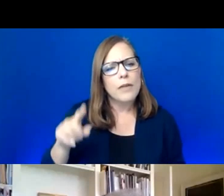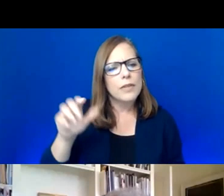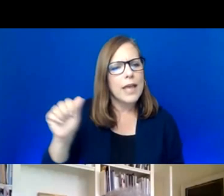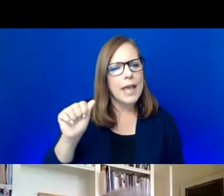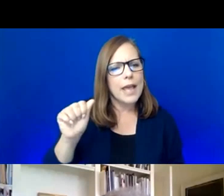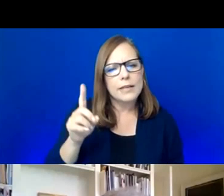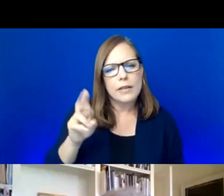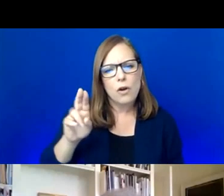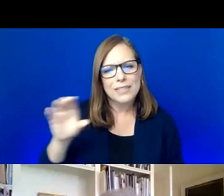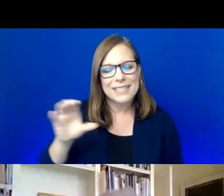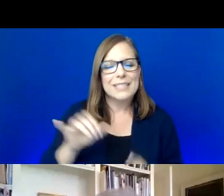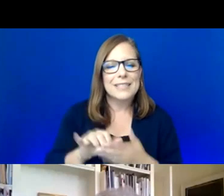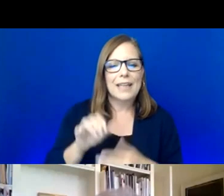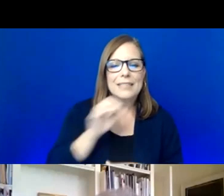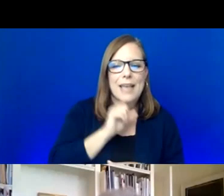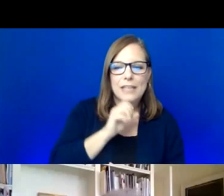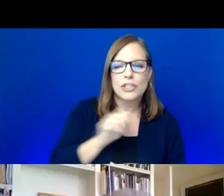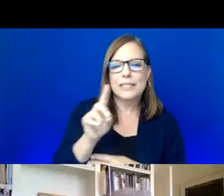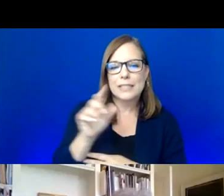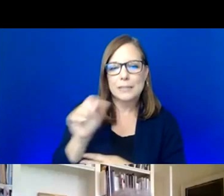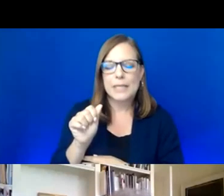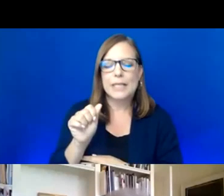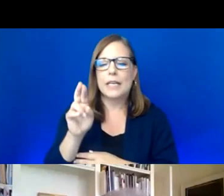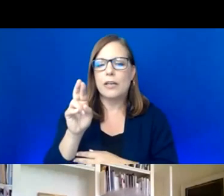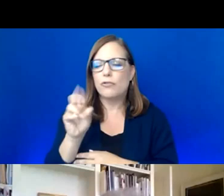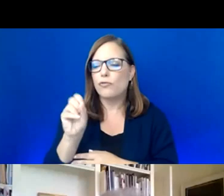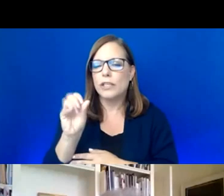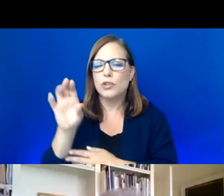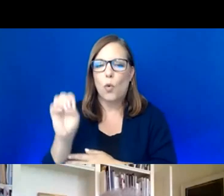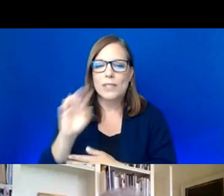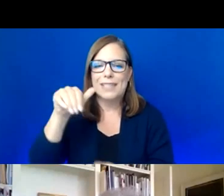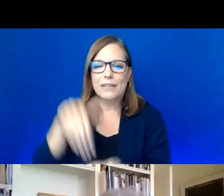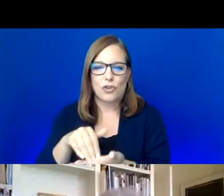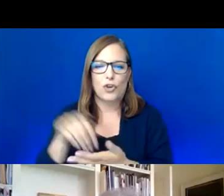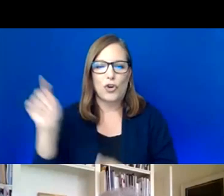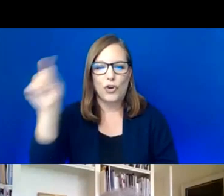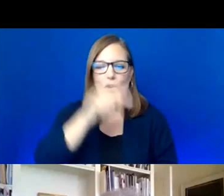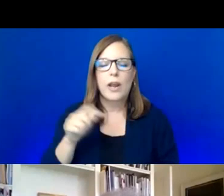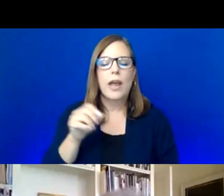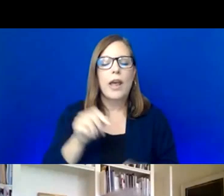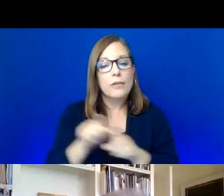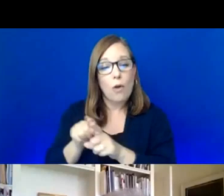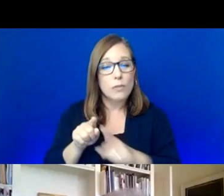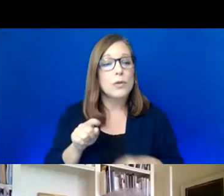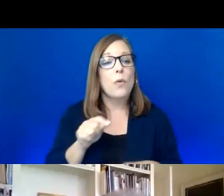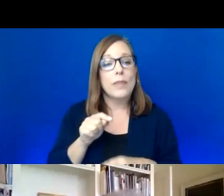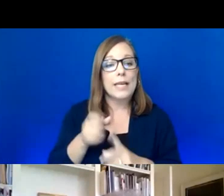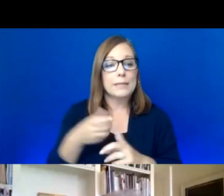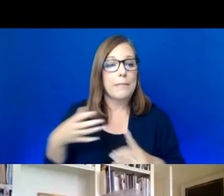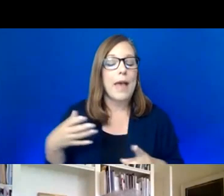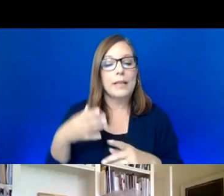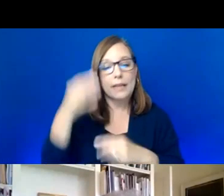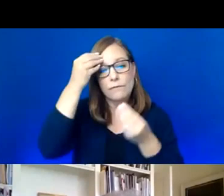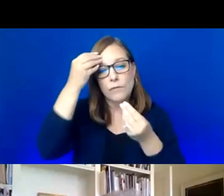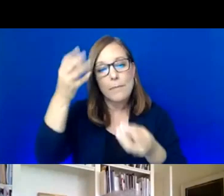Aging and Disability Resources Centers, as well as the expanded information and referral services.